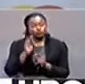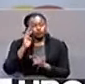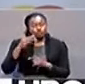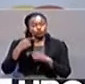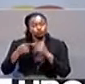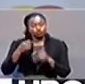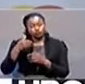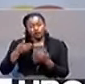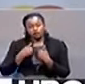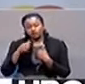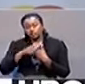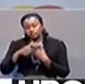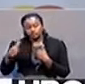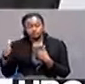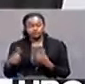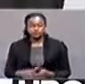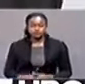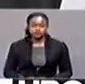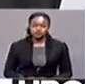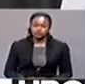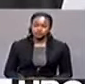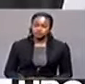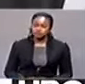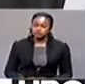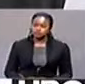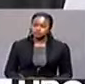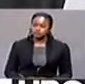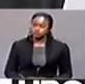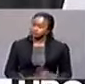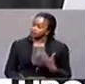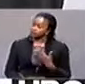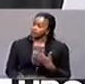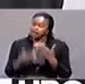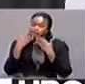Then. Thank you, Right Honorable Speaker. And Dr. Moriku.